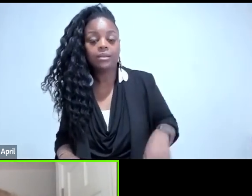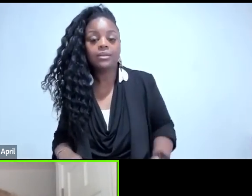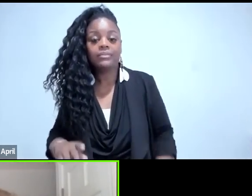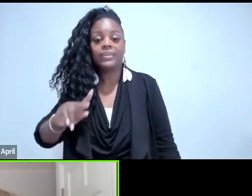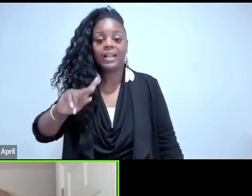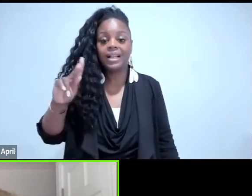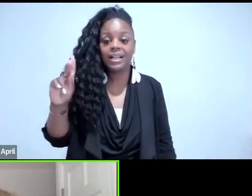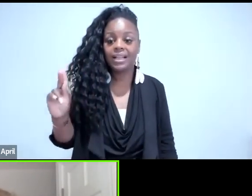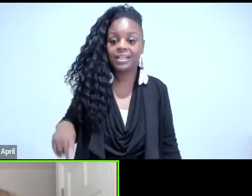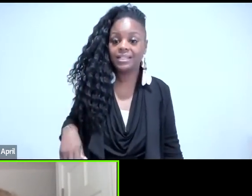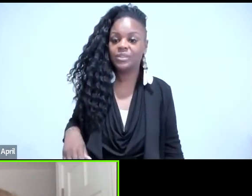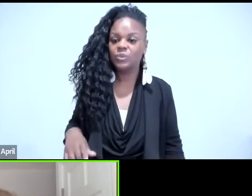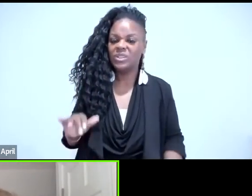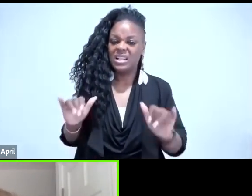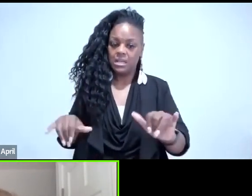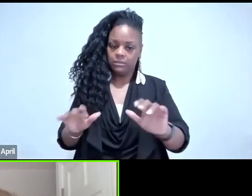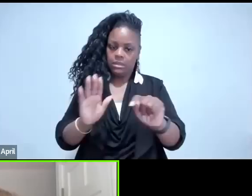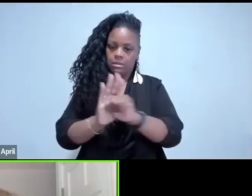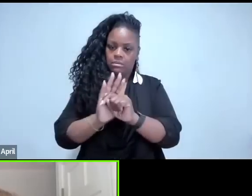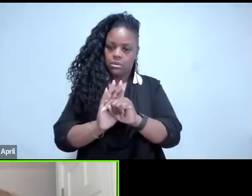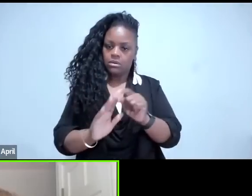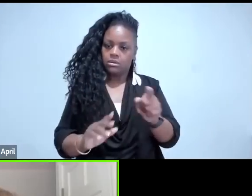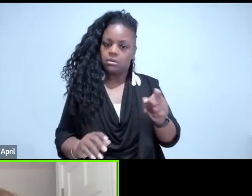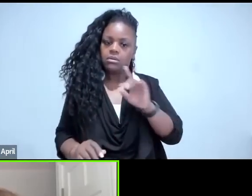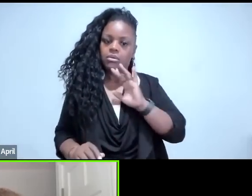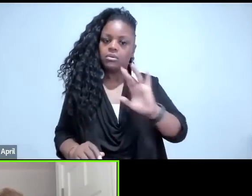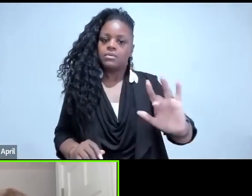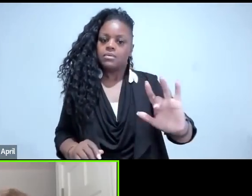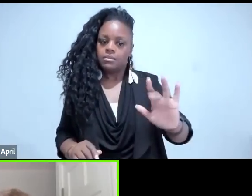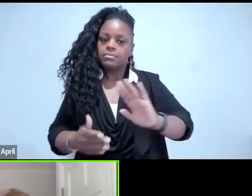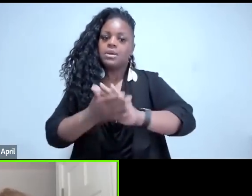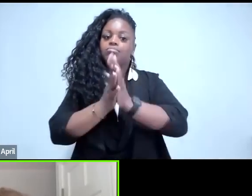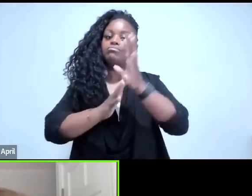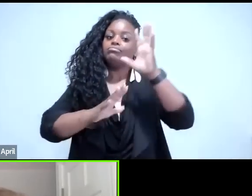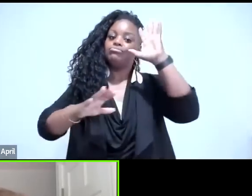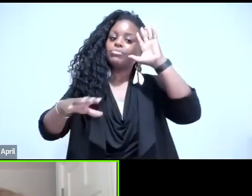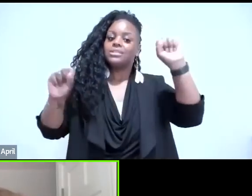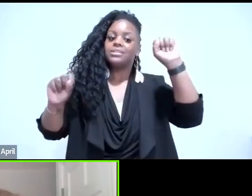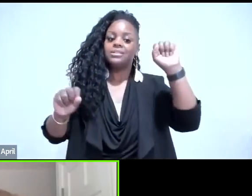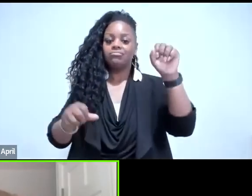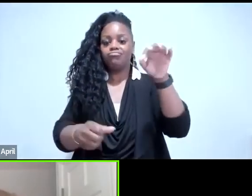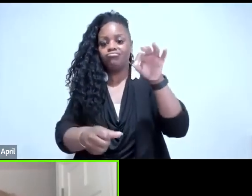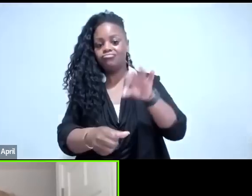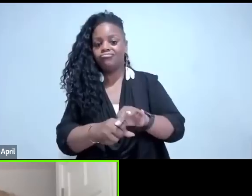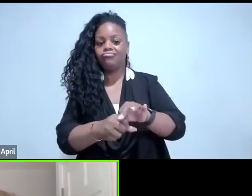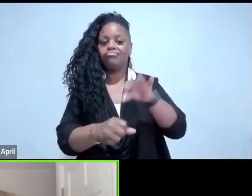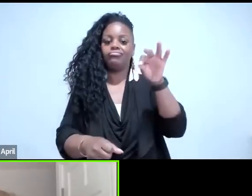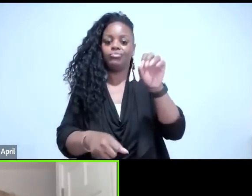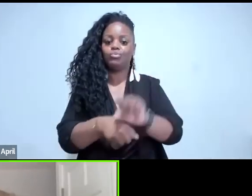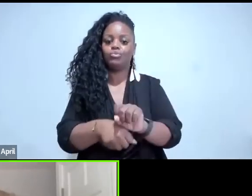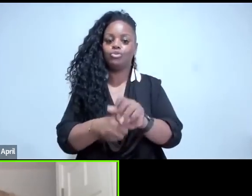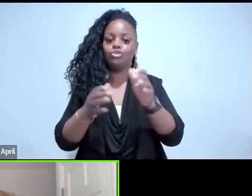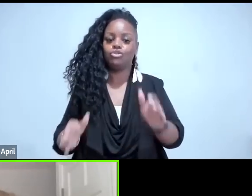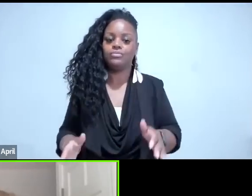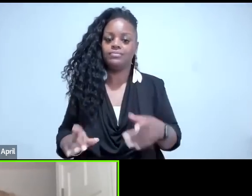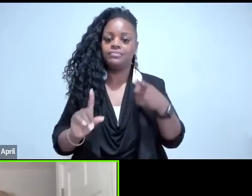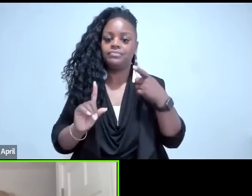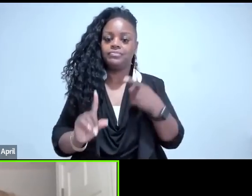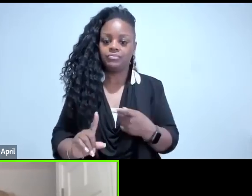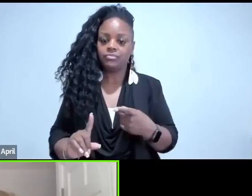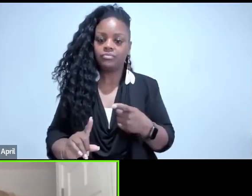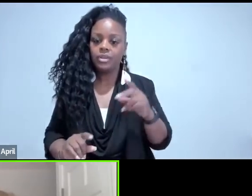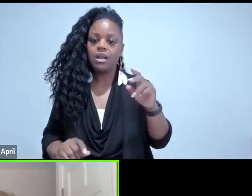president of the United Electrical Workers, part of the CIO. Eula McGill, who helped to organize textile workers